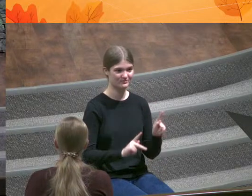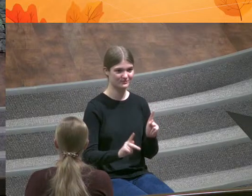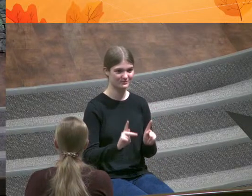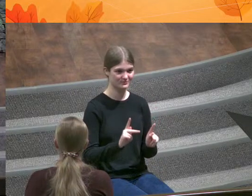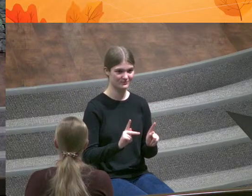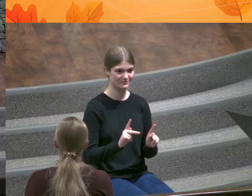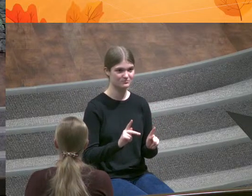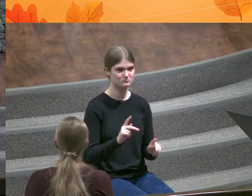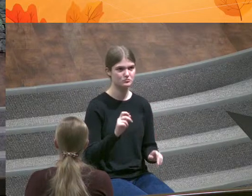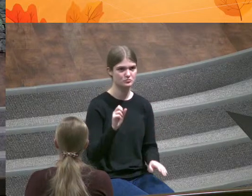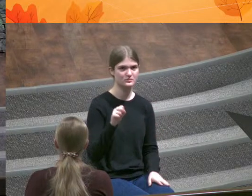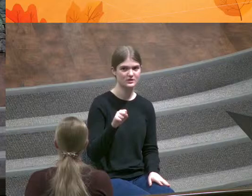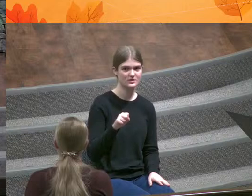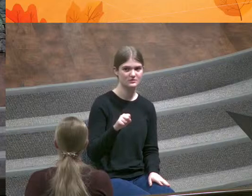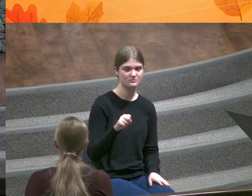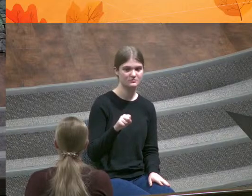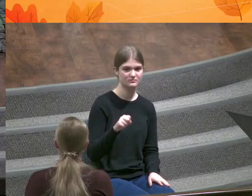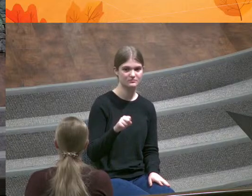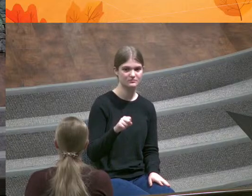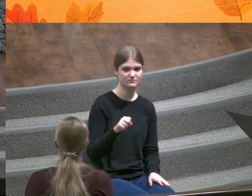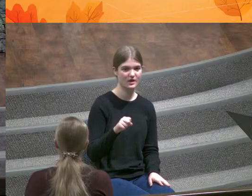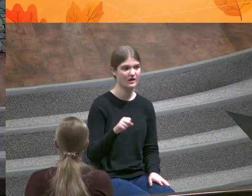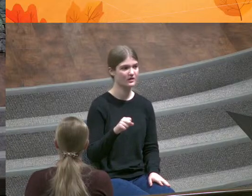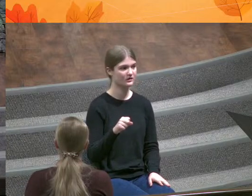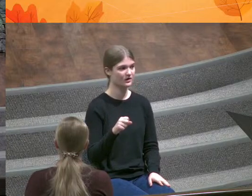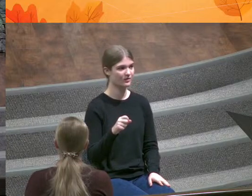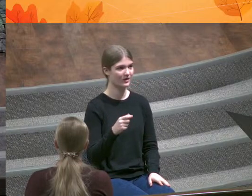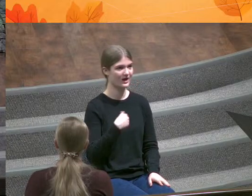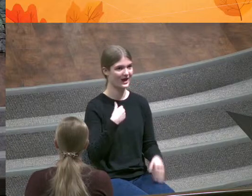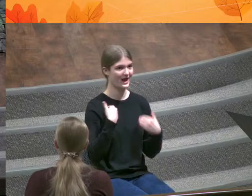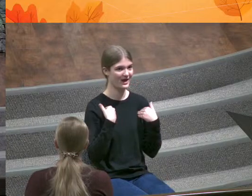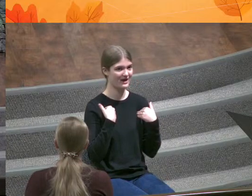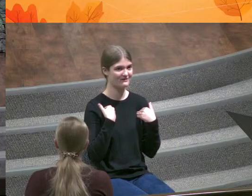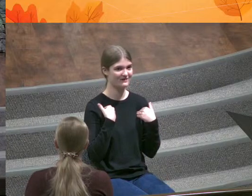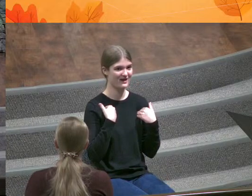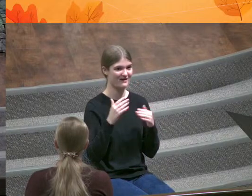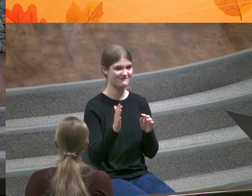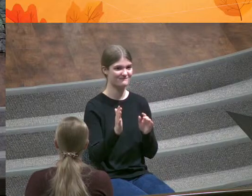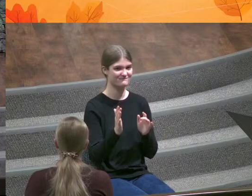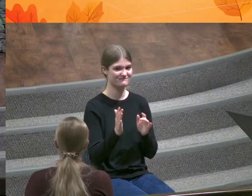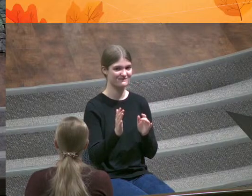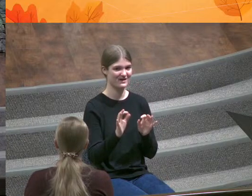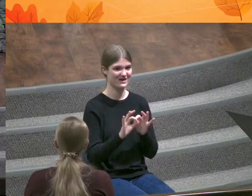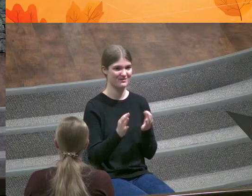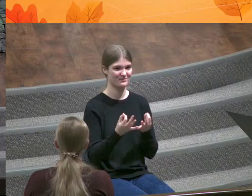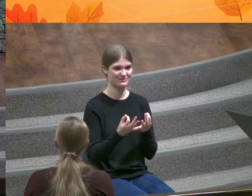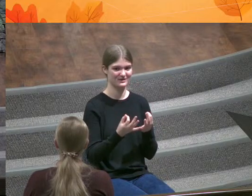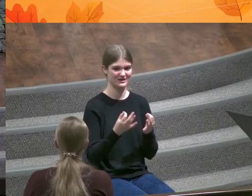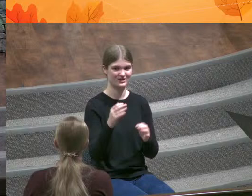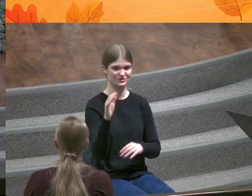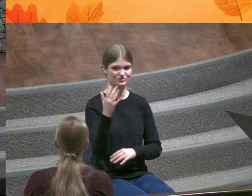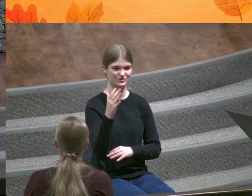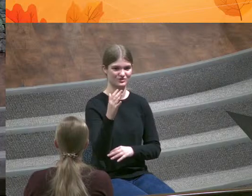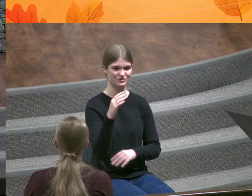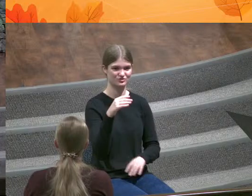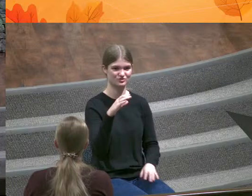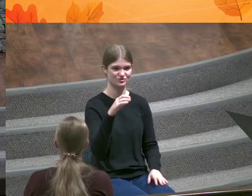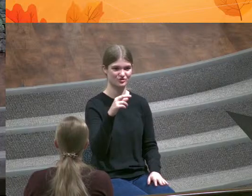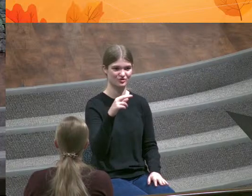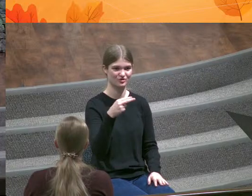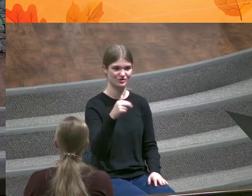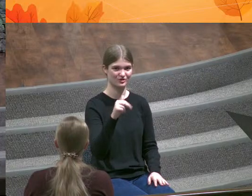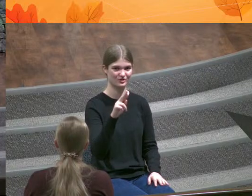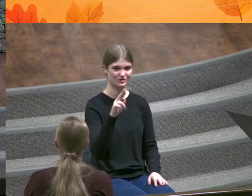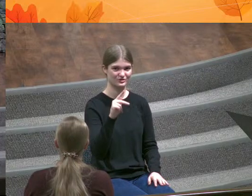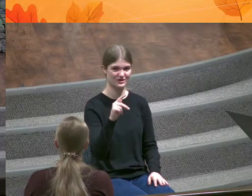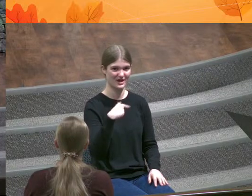You say, well, yeah. By the way, Mom, I've got that family tree chart that I was supposed to pick up. She knows what I'm talking